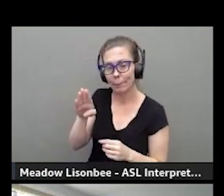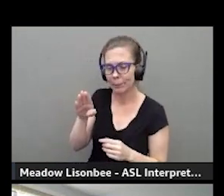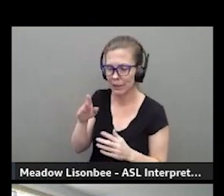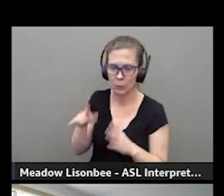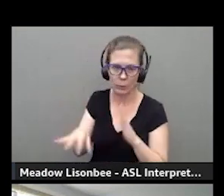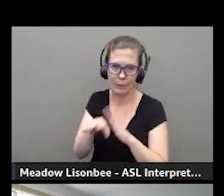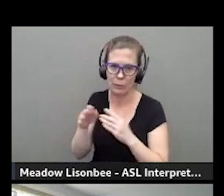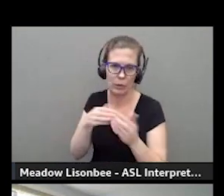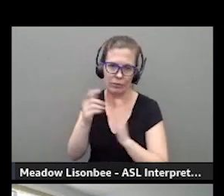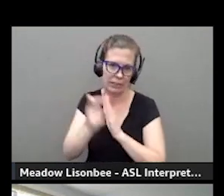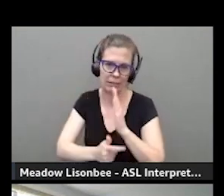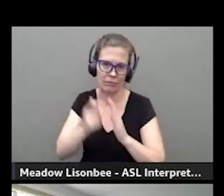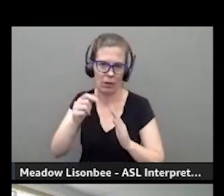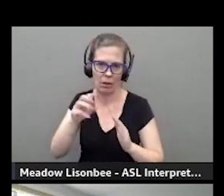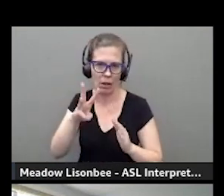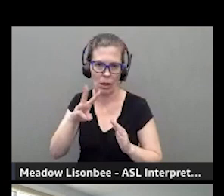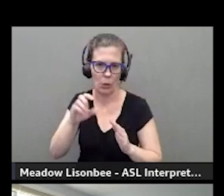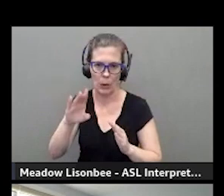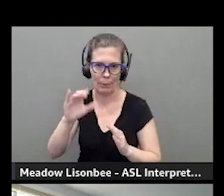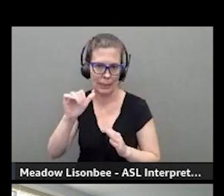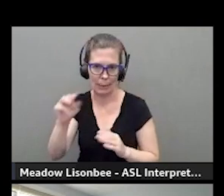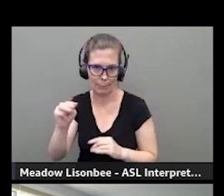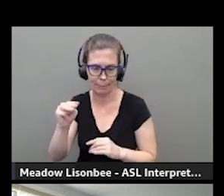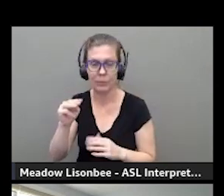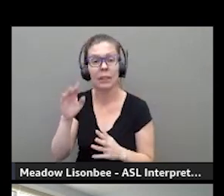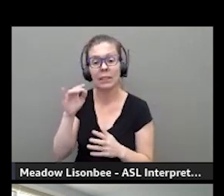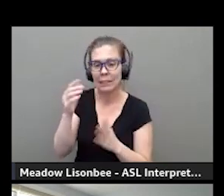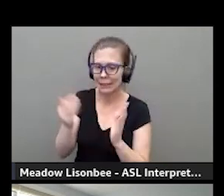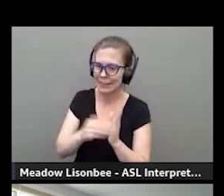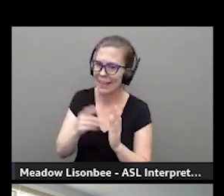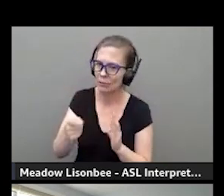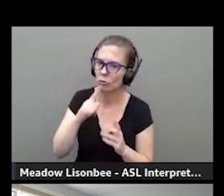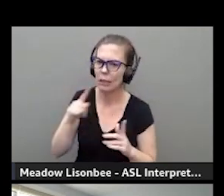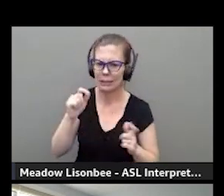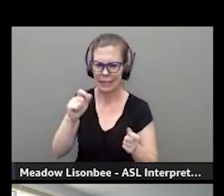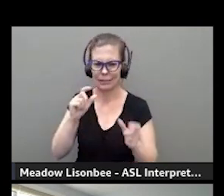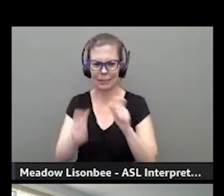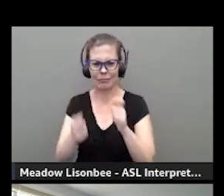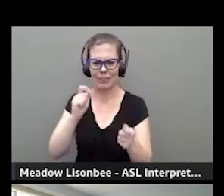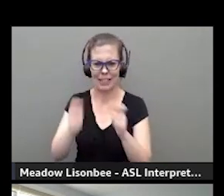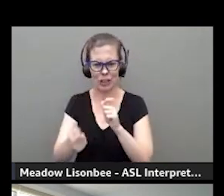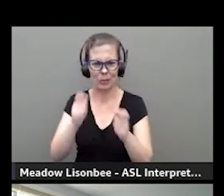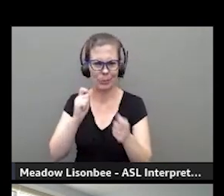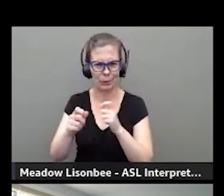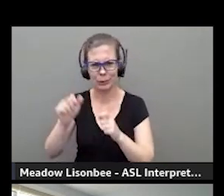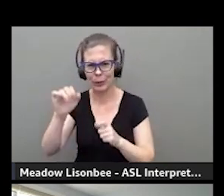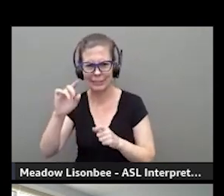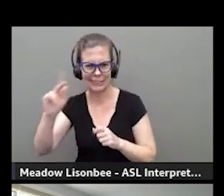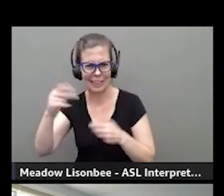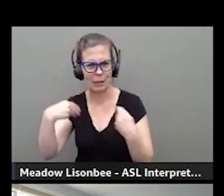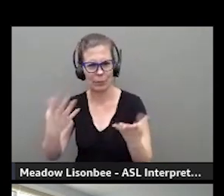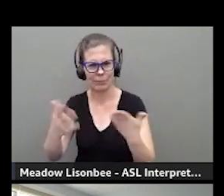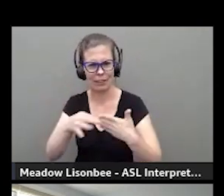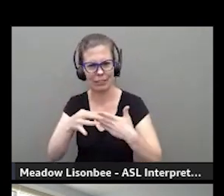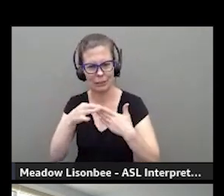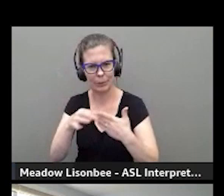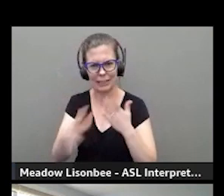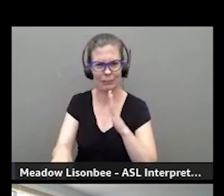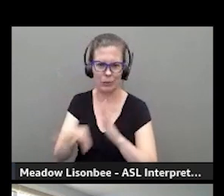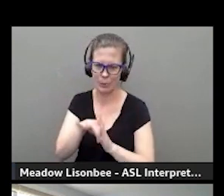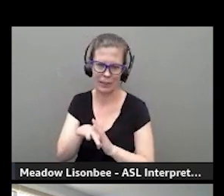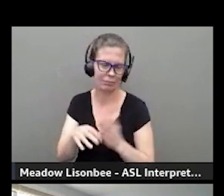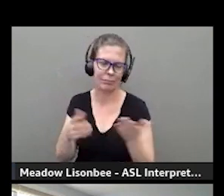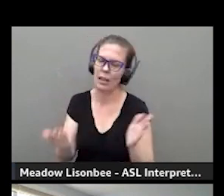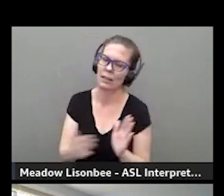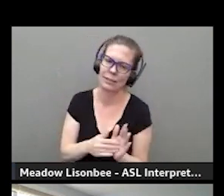whatever your default webcam is. Because so again, these things also very configurable. So the SDKs will give you a lot of flexibility in how you choose these things too. So